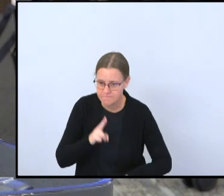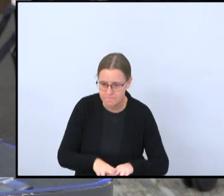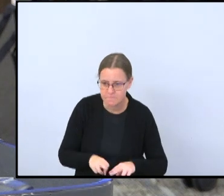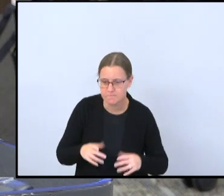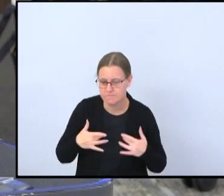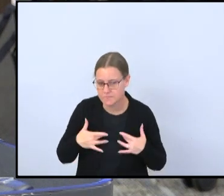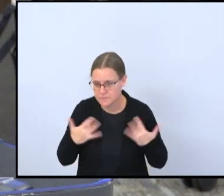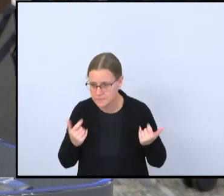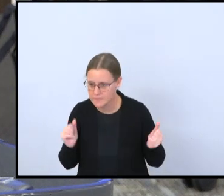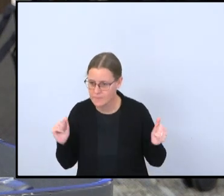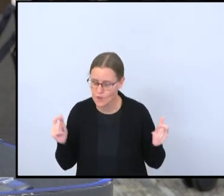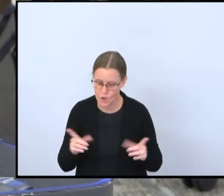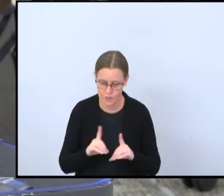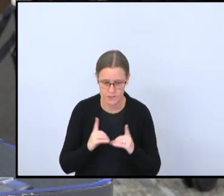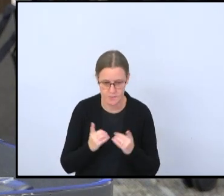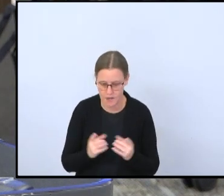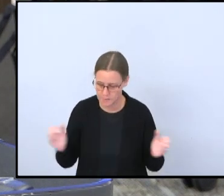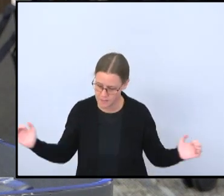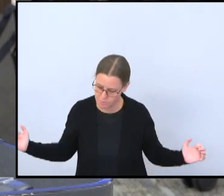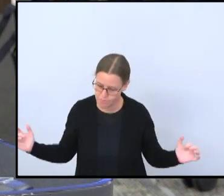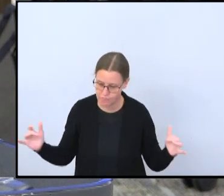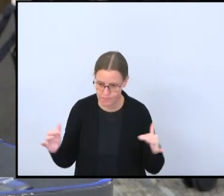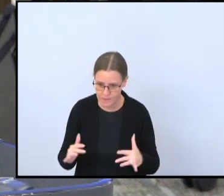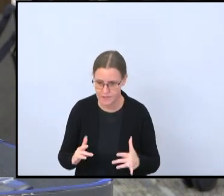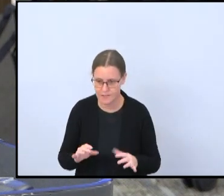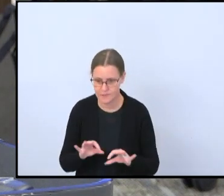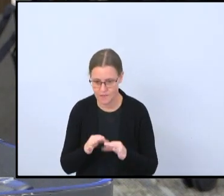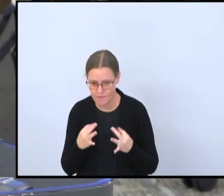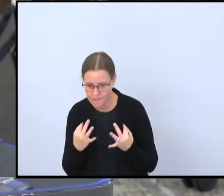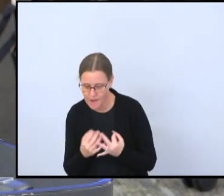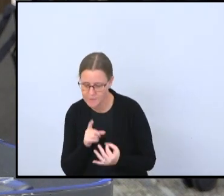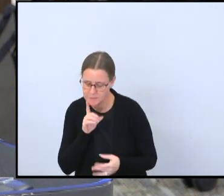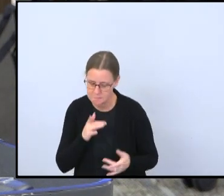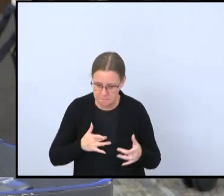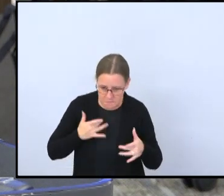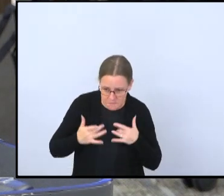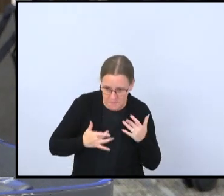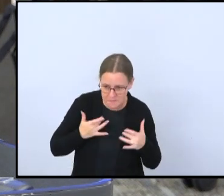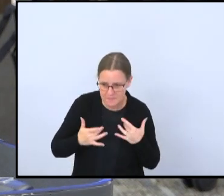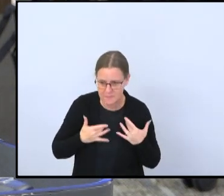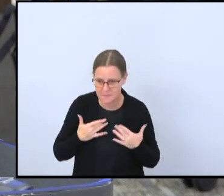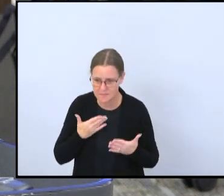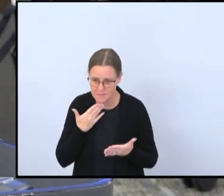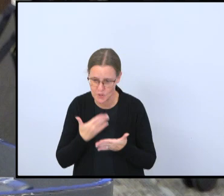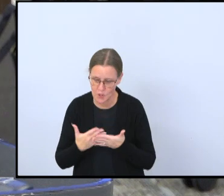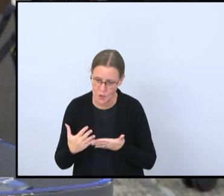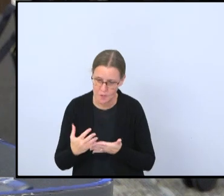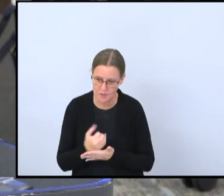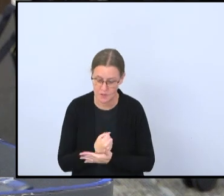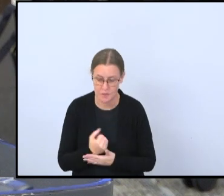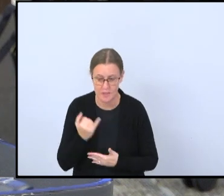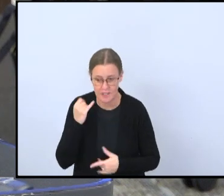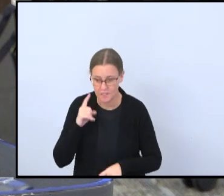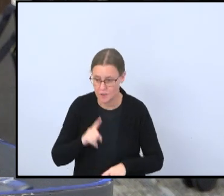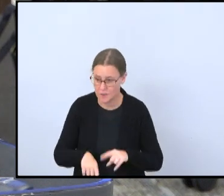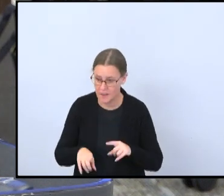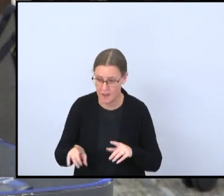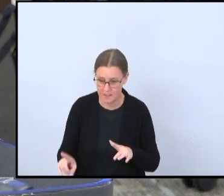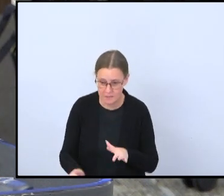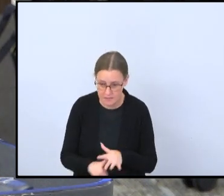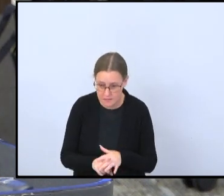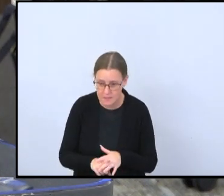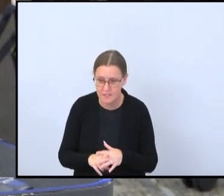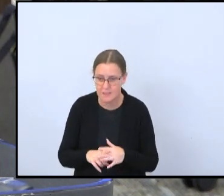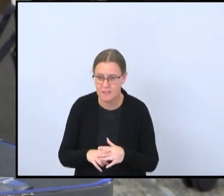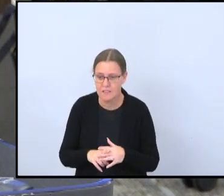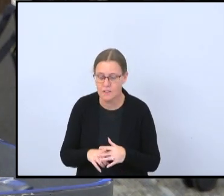all departments to get families excited about that early childhood opportunity. For those who can't attend or have questions, our early childhood team will be